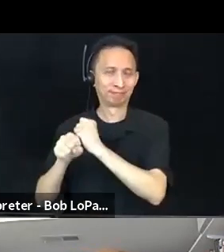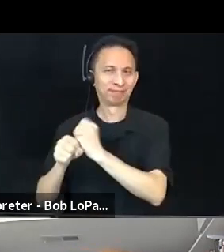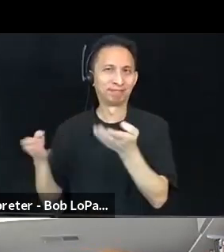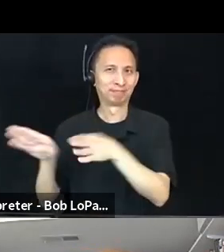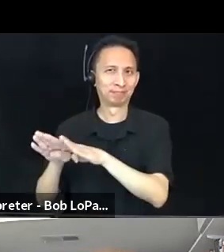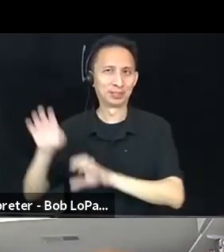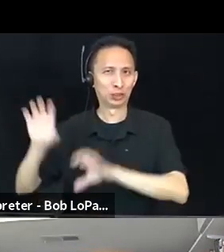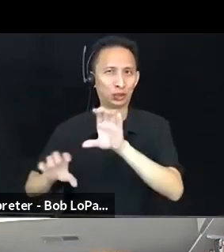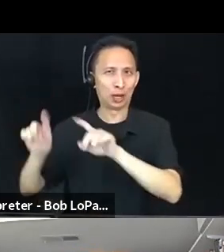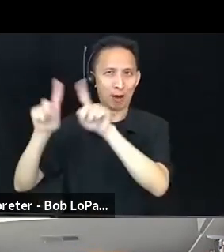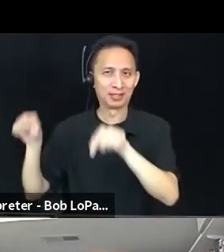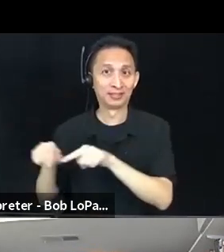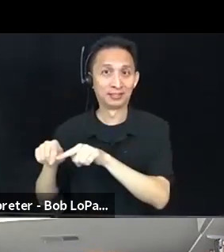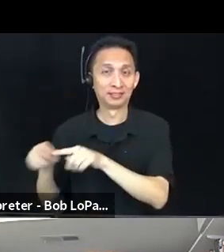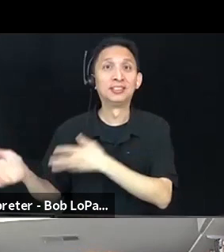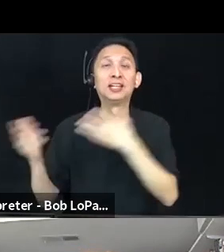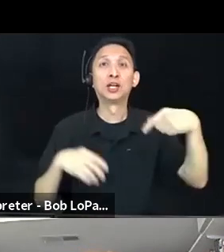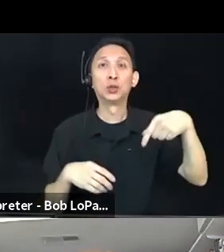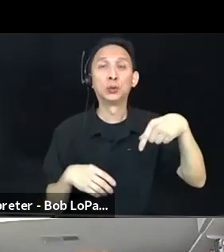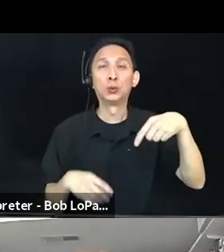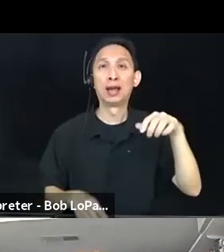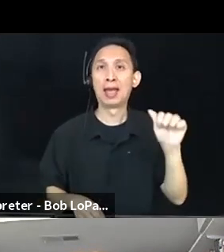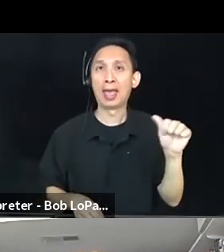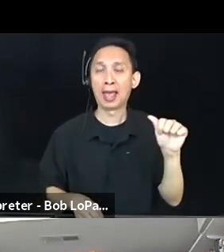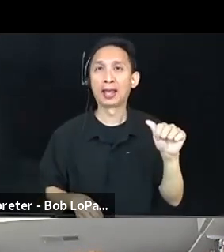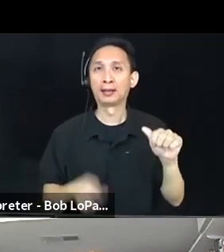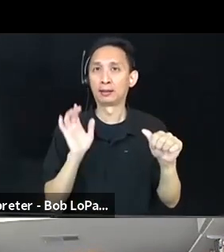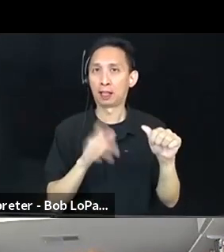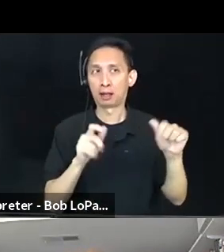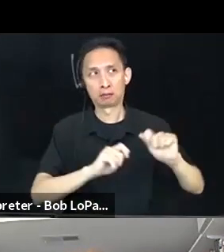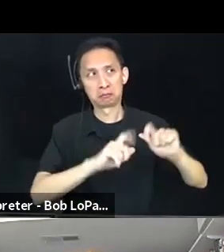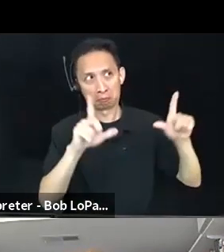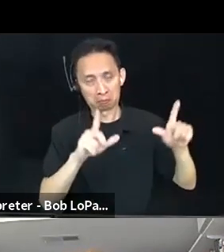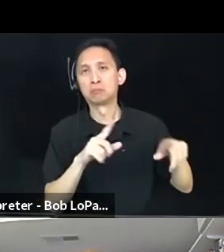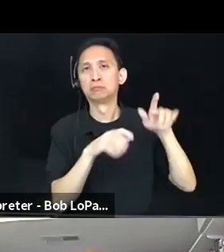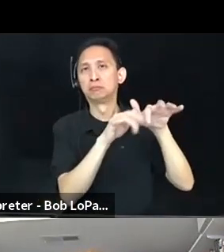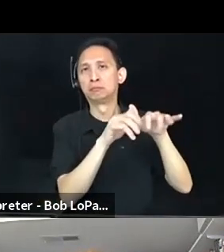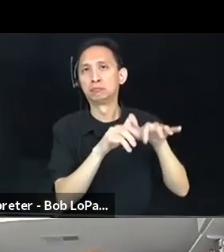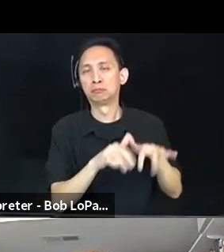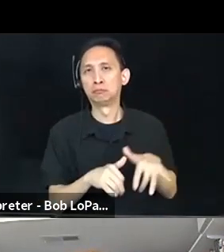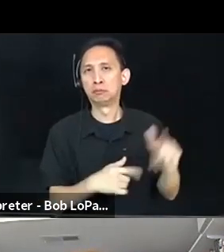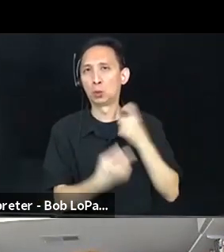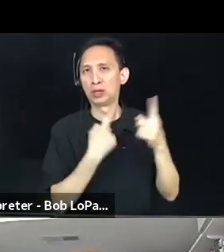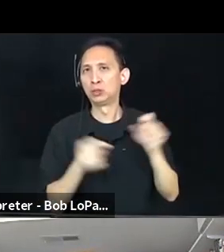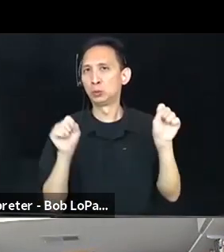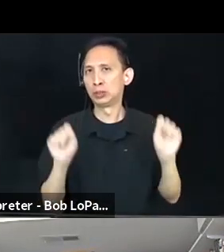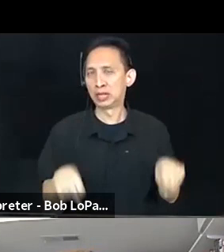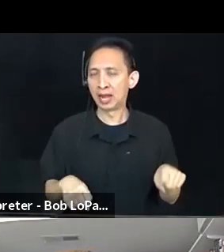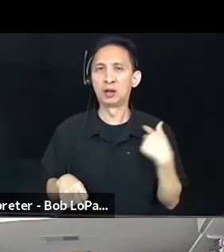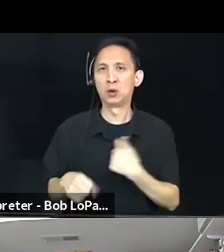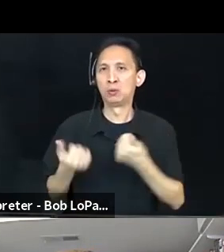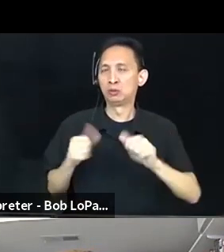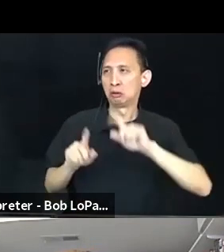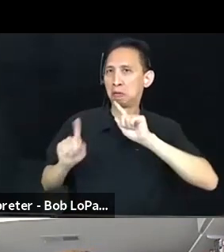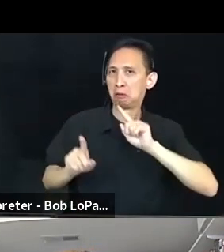Please use the Q&A function at the bottom of Zoom to be able to pose questions, and we'll try and get to